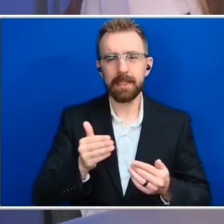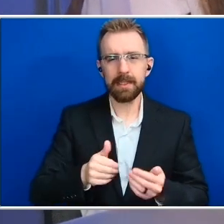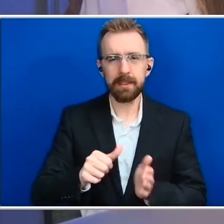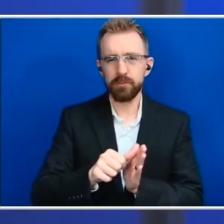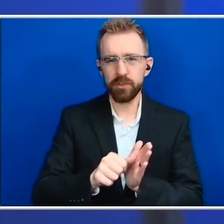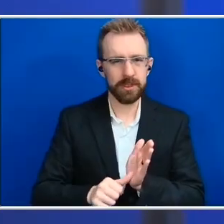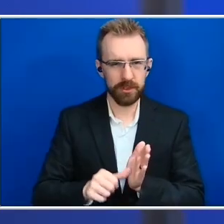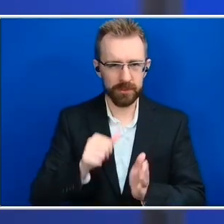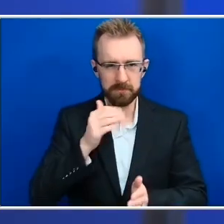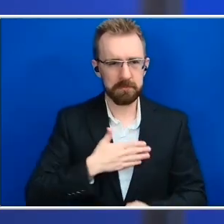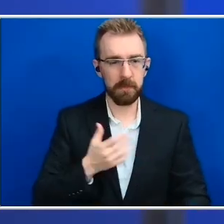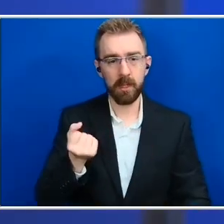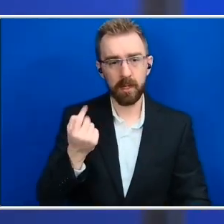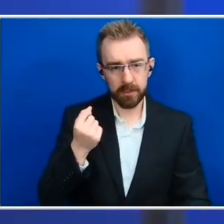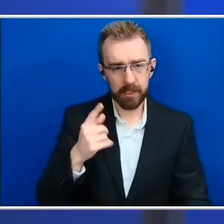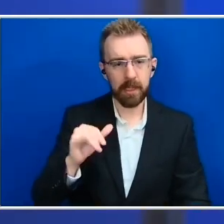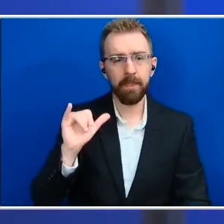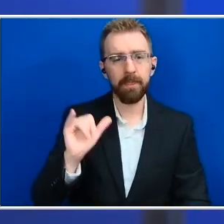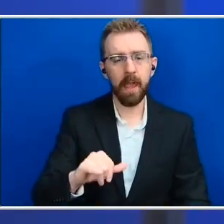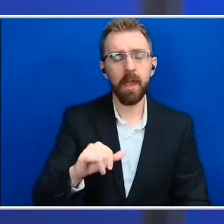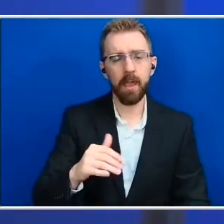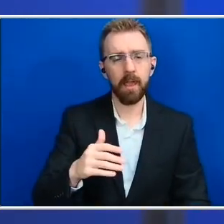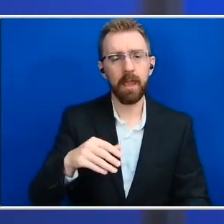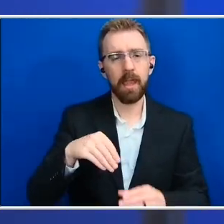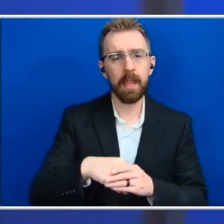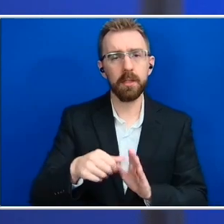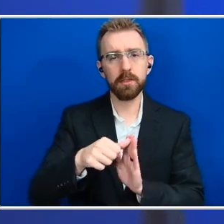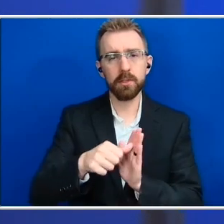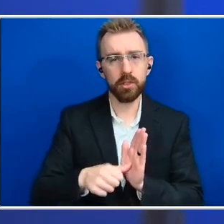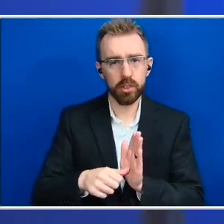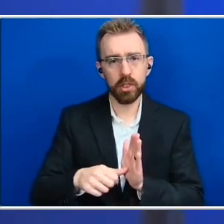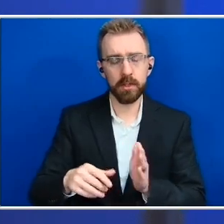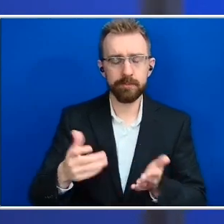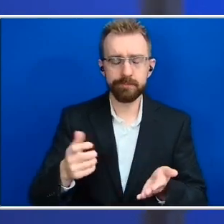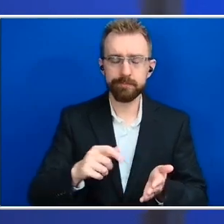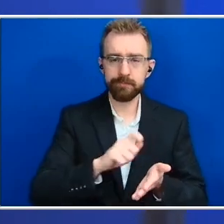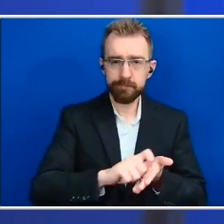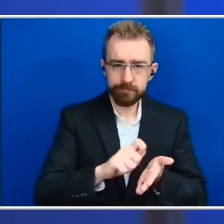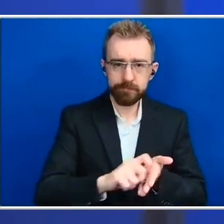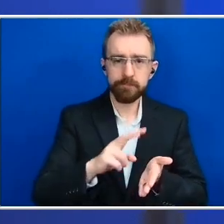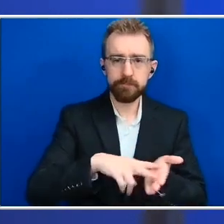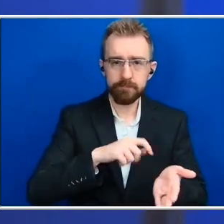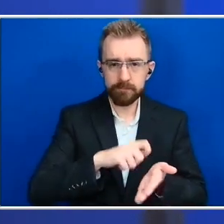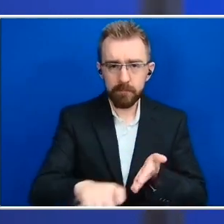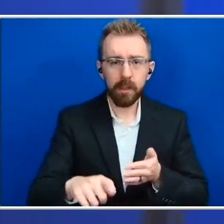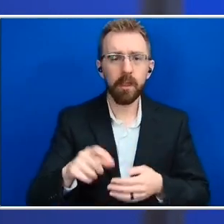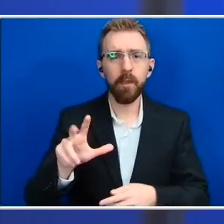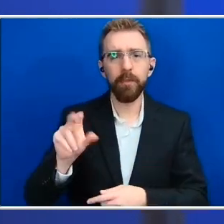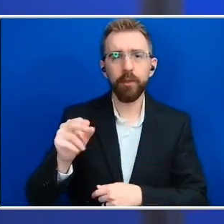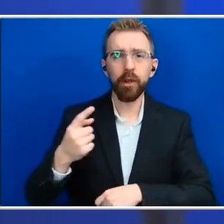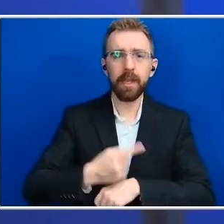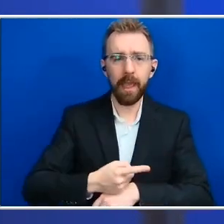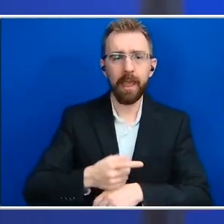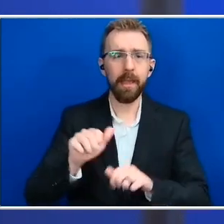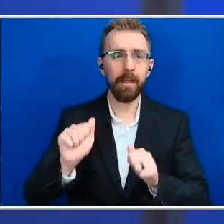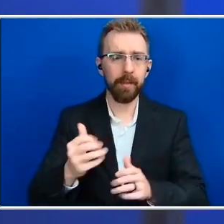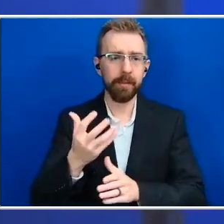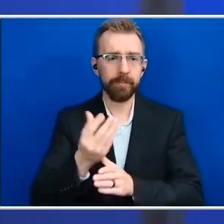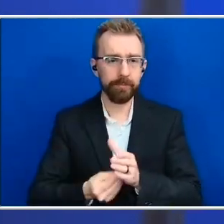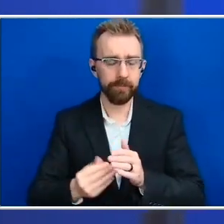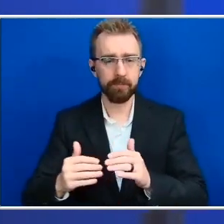understanding is that, in the surgical literature, the 30-day mortality could be as high as 4 to